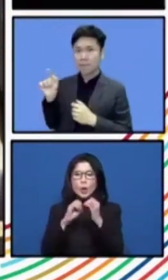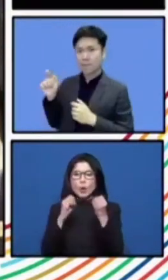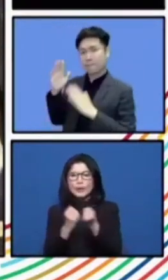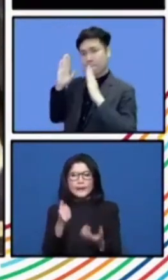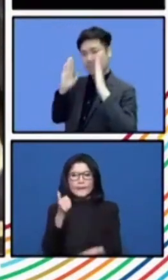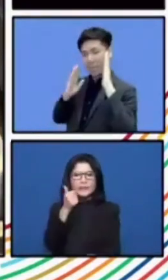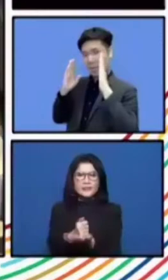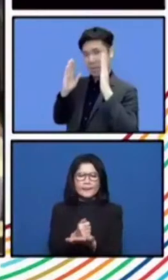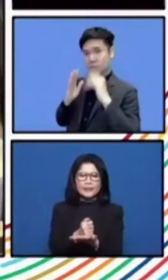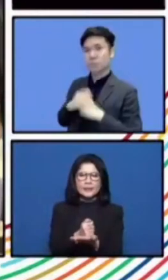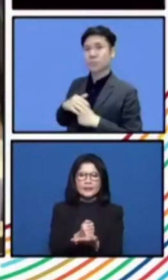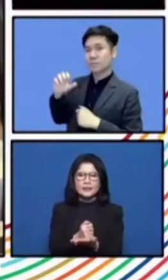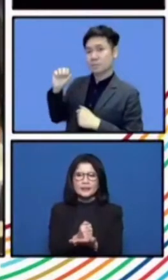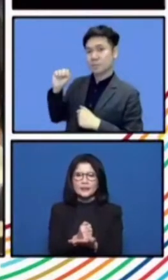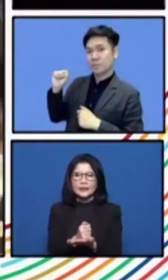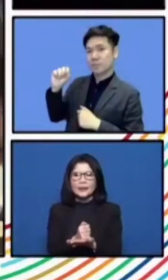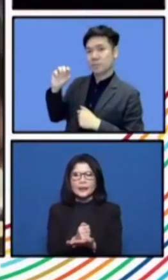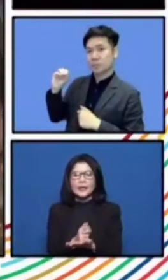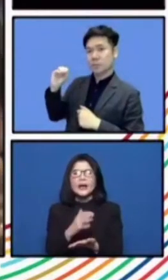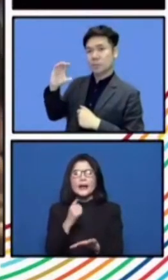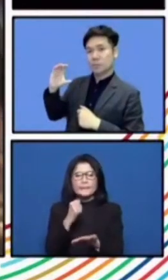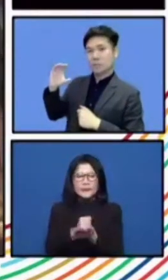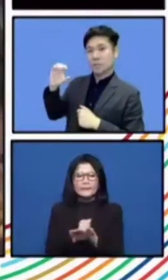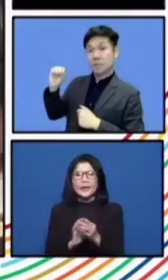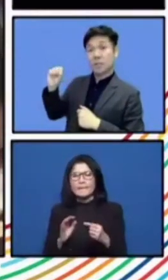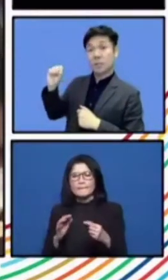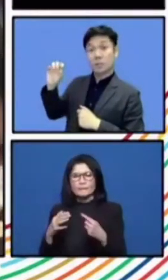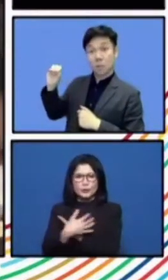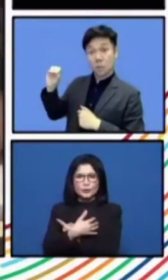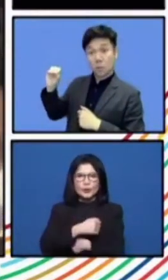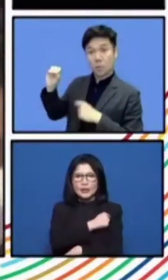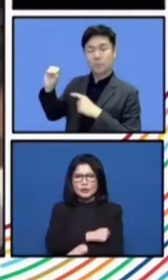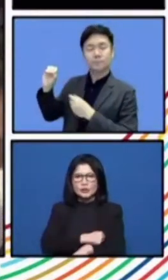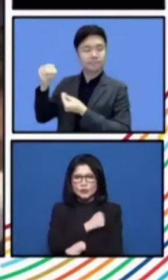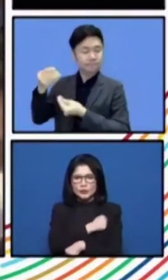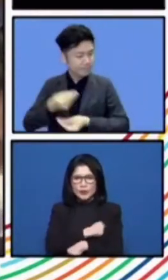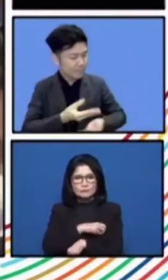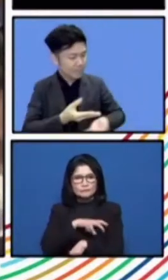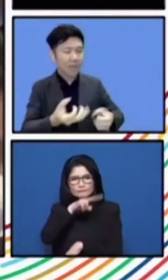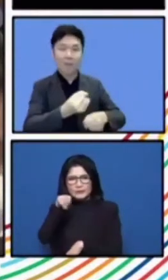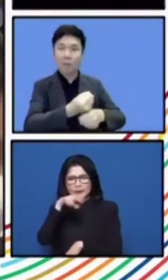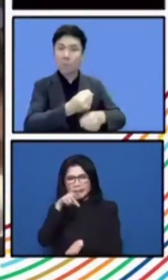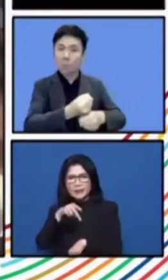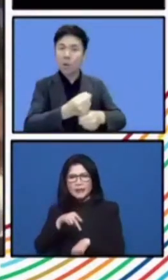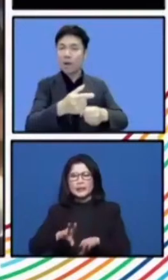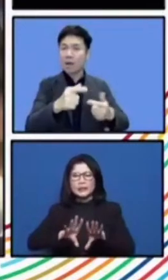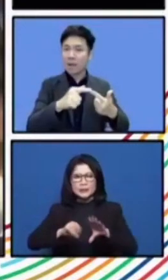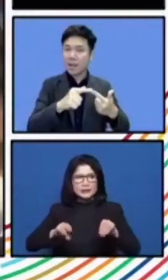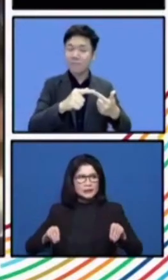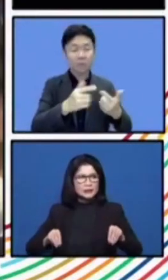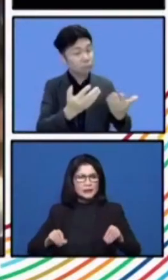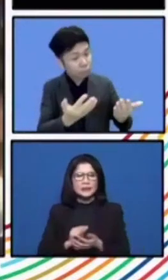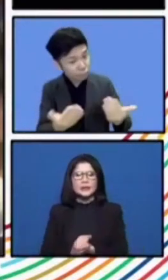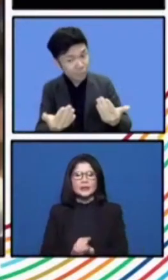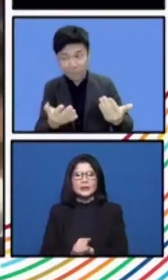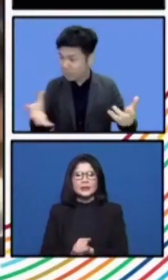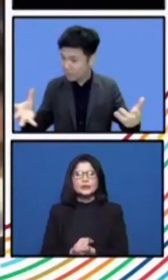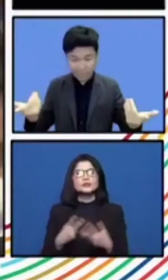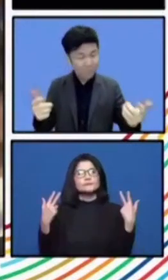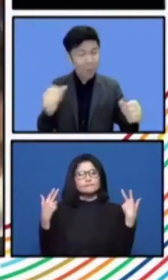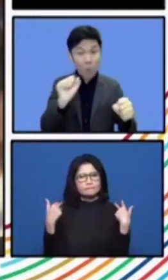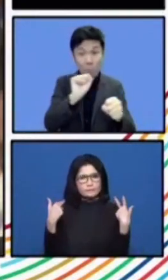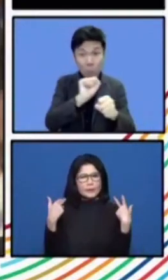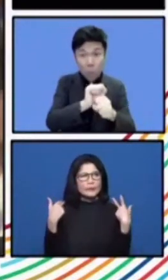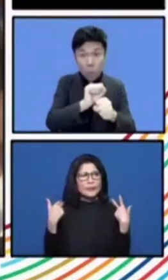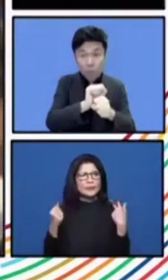an online job seeking platform for billabilities job fans will also help to enable them to seek employment